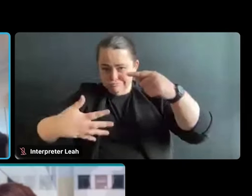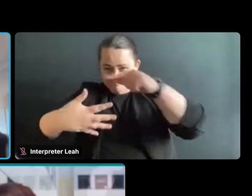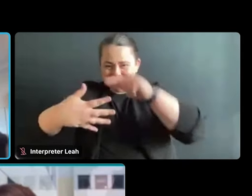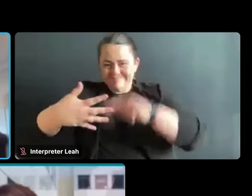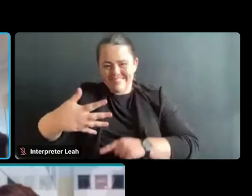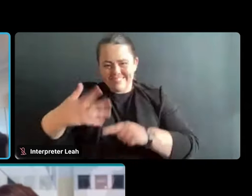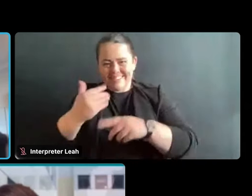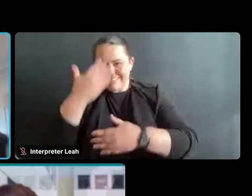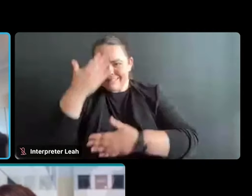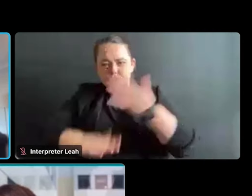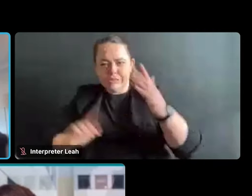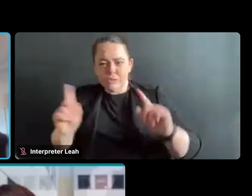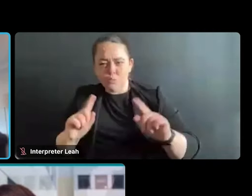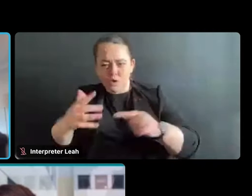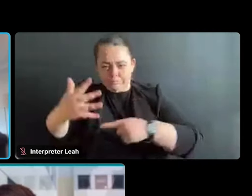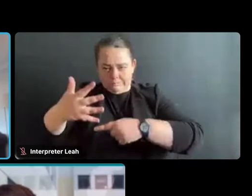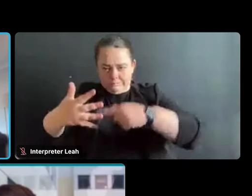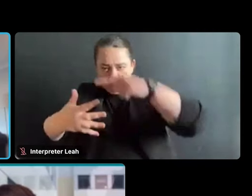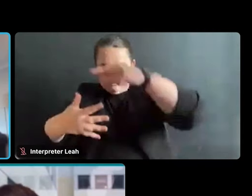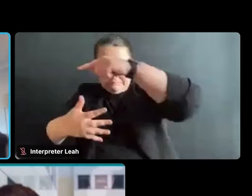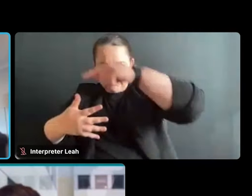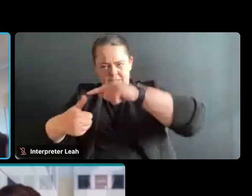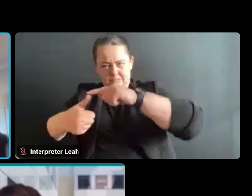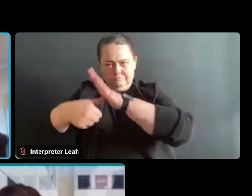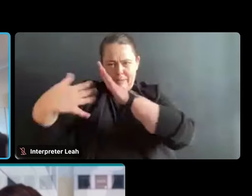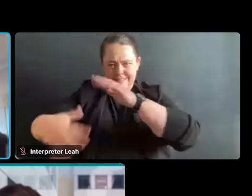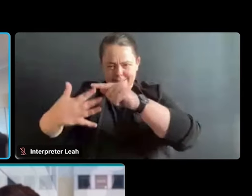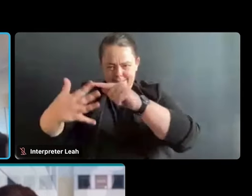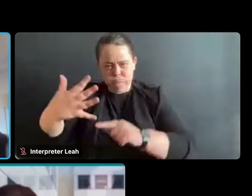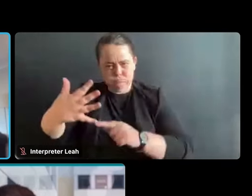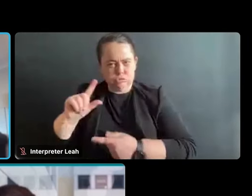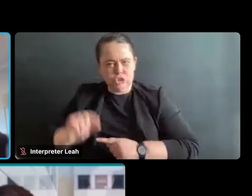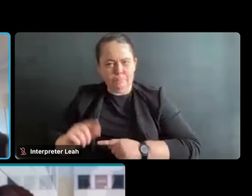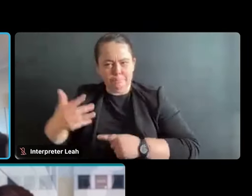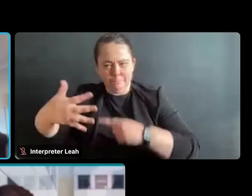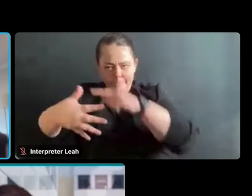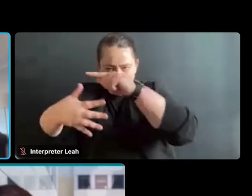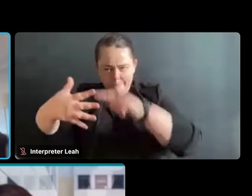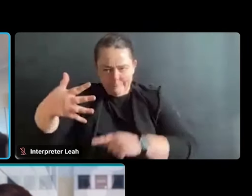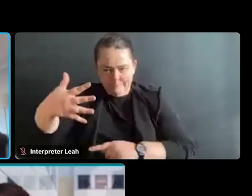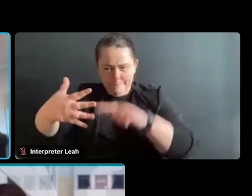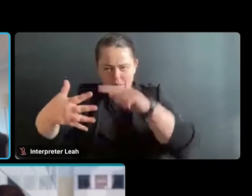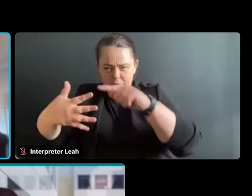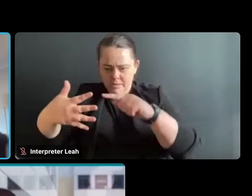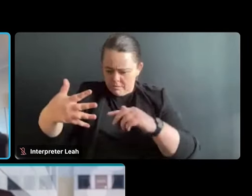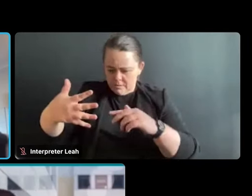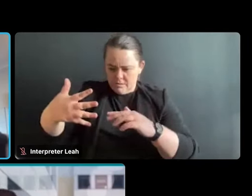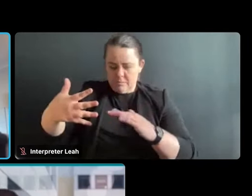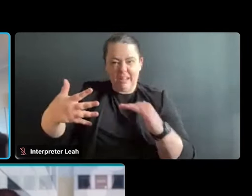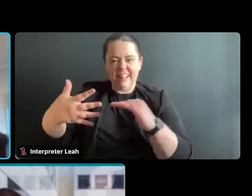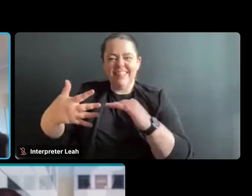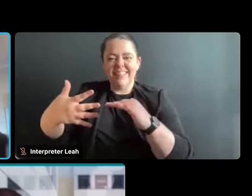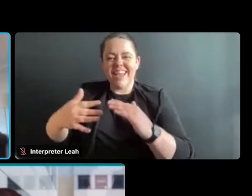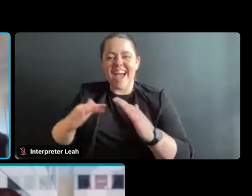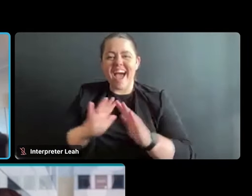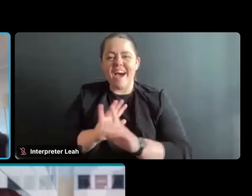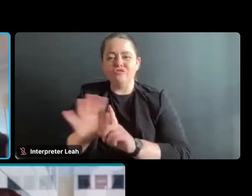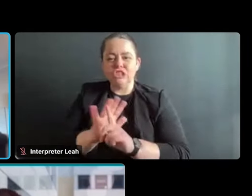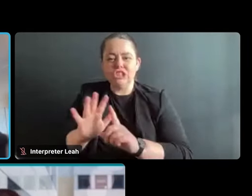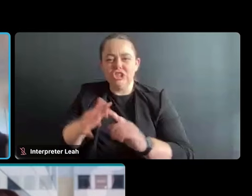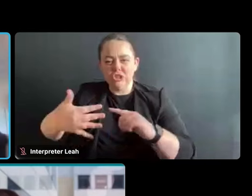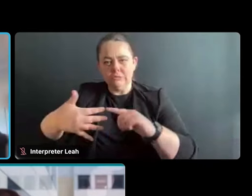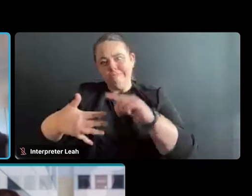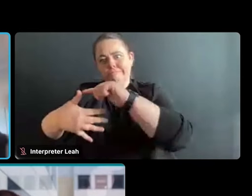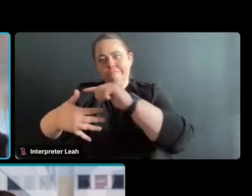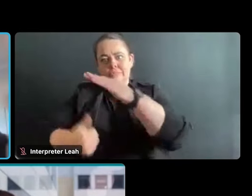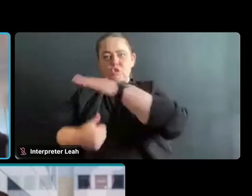just leave a rationale of how you do it. So if there are any questions, or yourself when you're wanting to do it the next quarter or the quarter after,